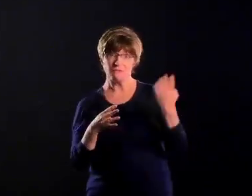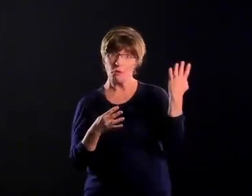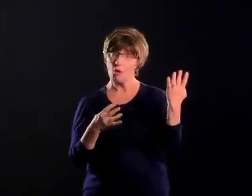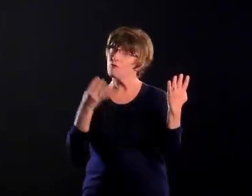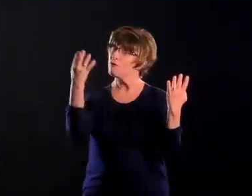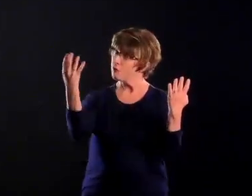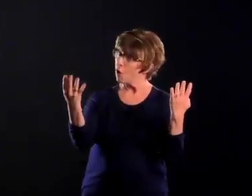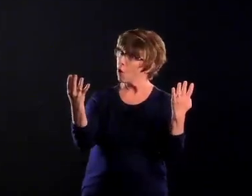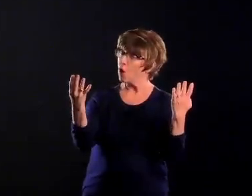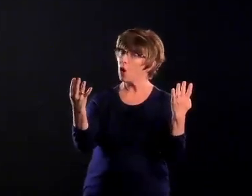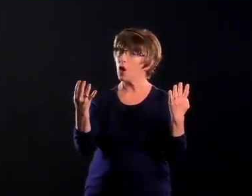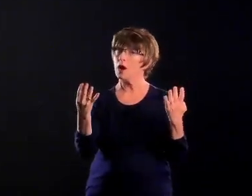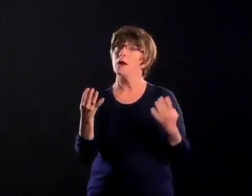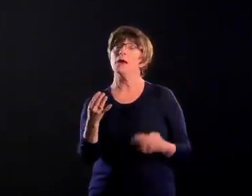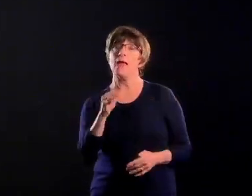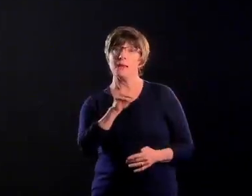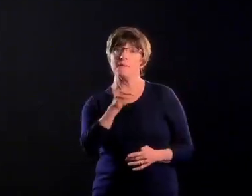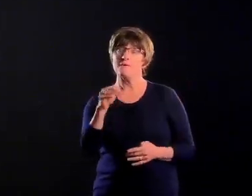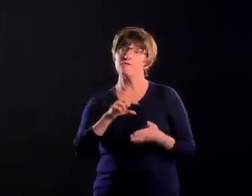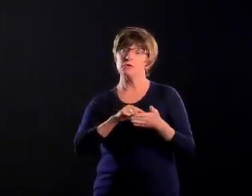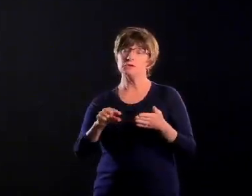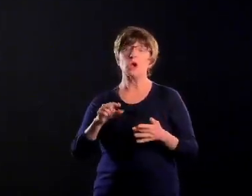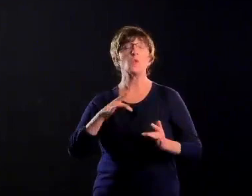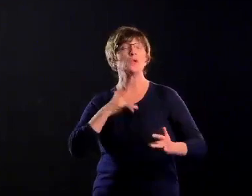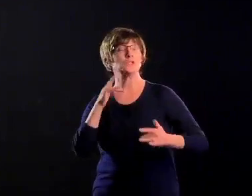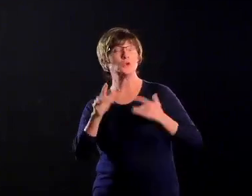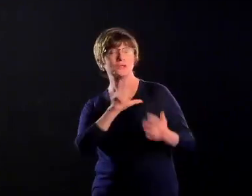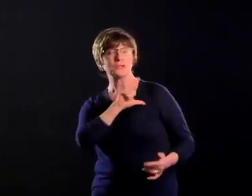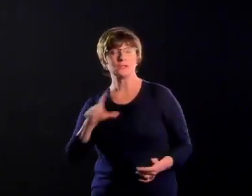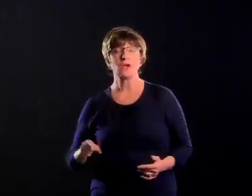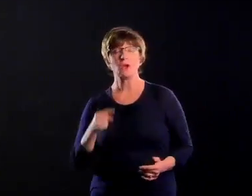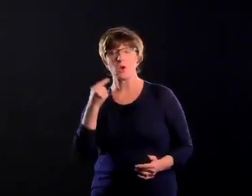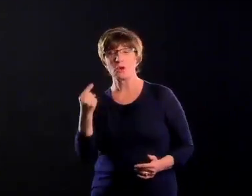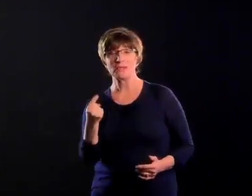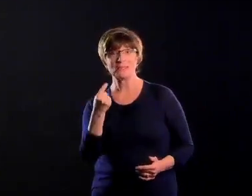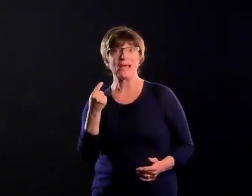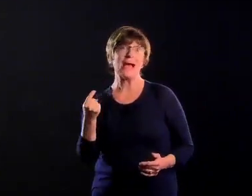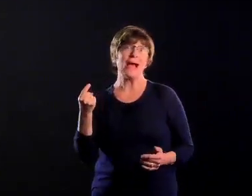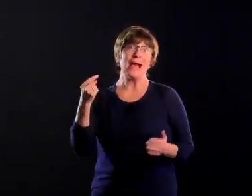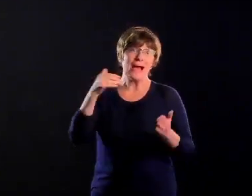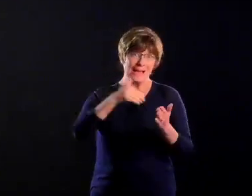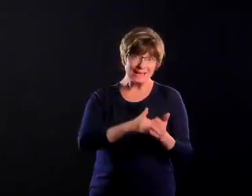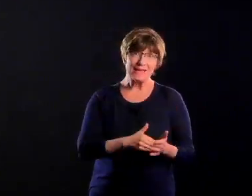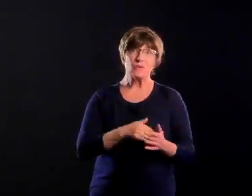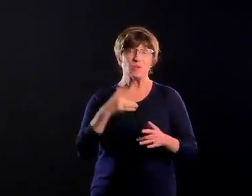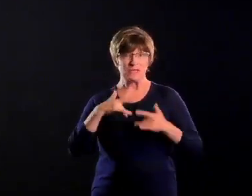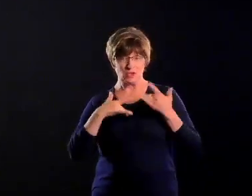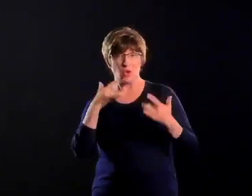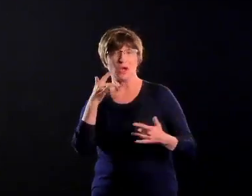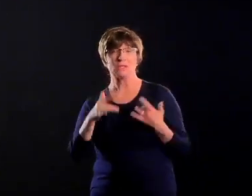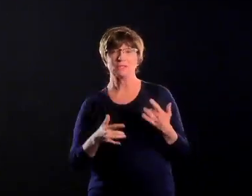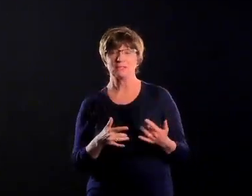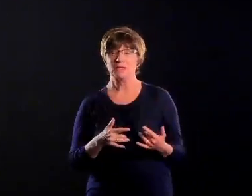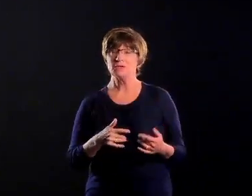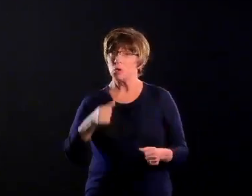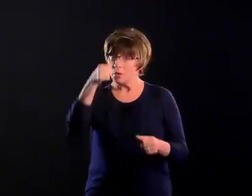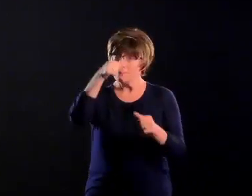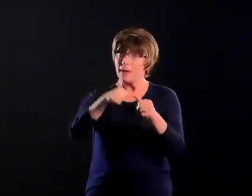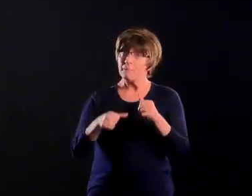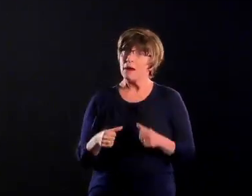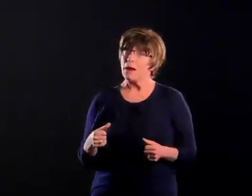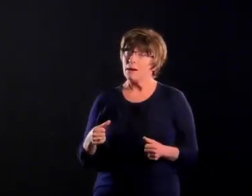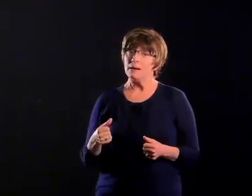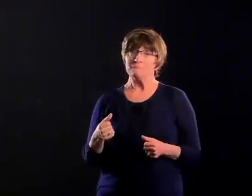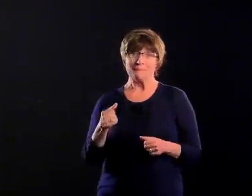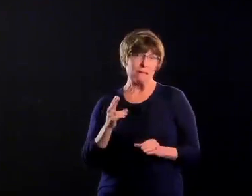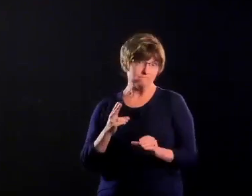4:4, one of our M&M challenge verses says, "Rejoice in the Lord always. I will say it again, rejoice." So with that in